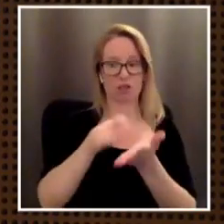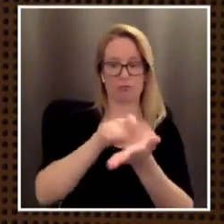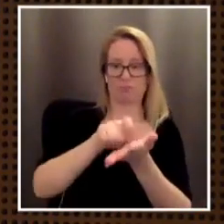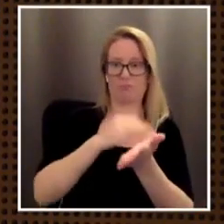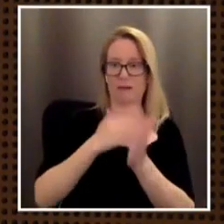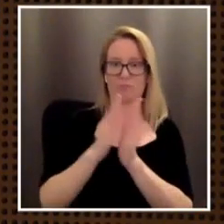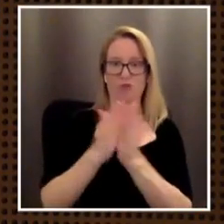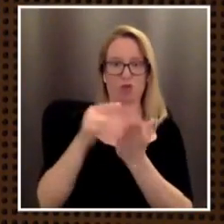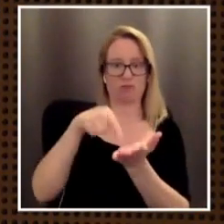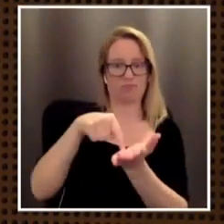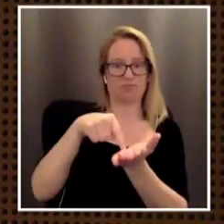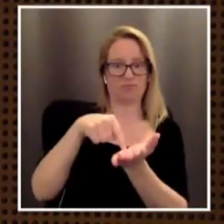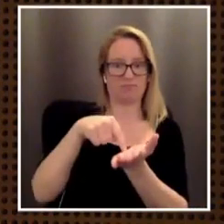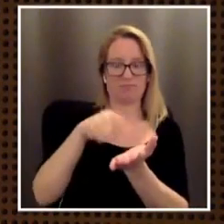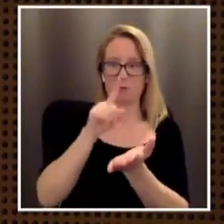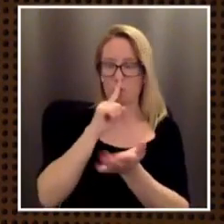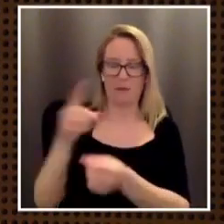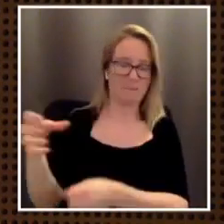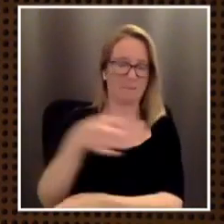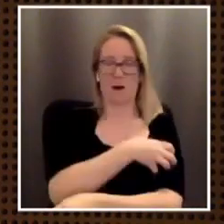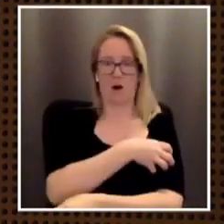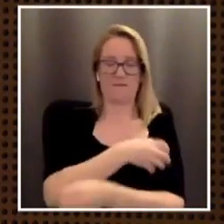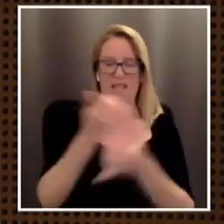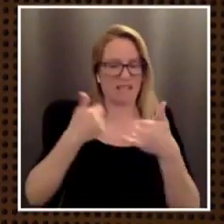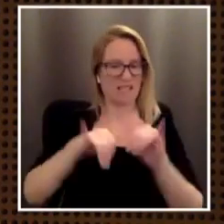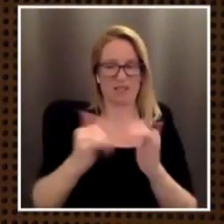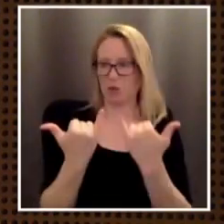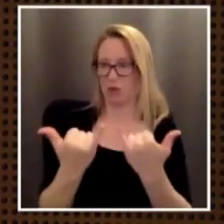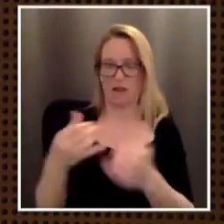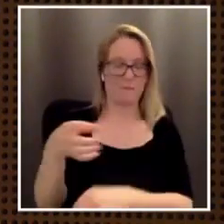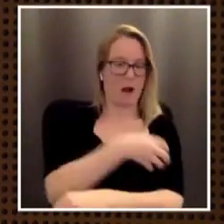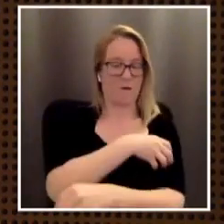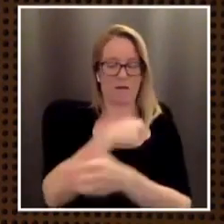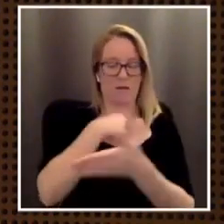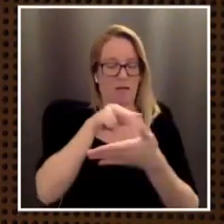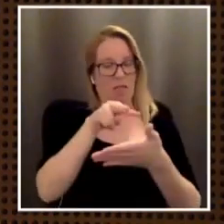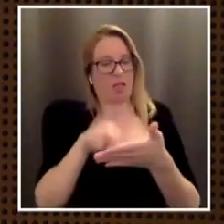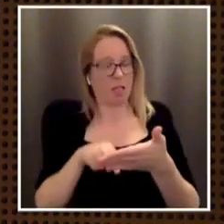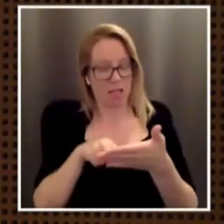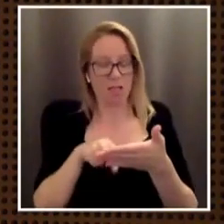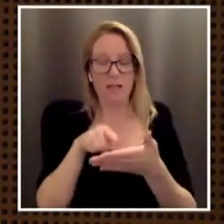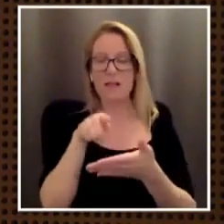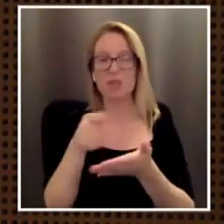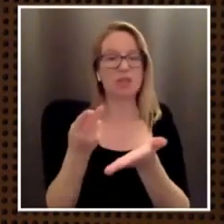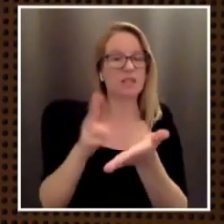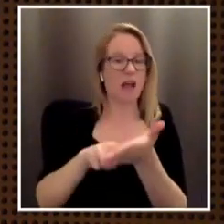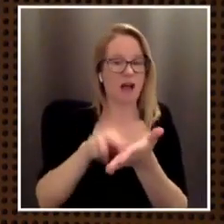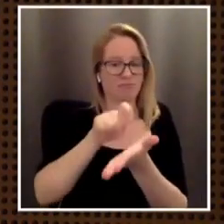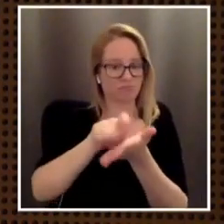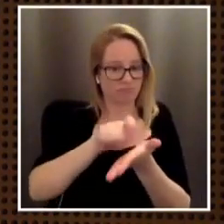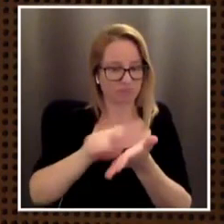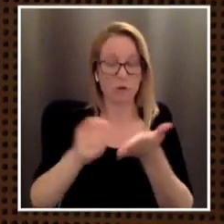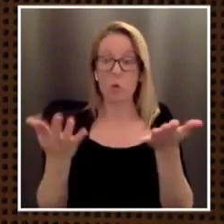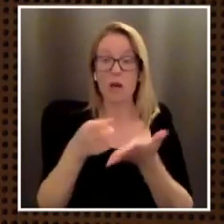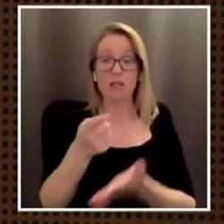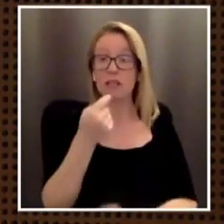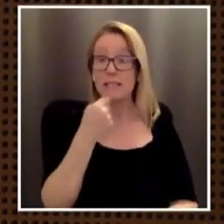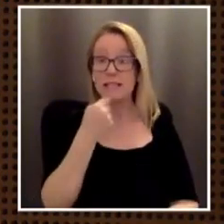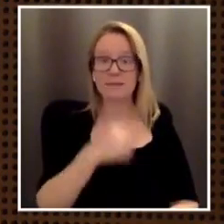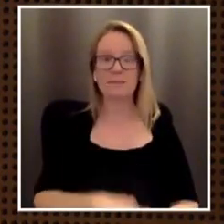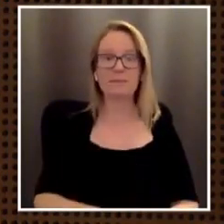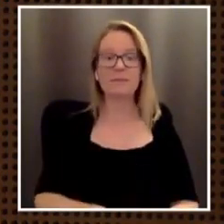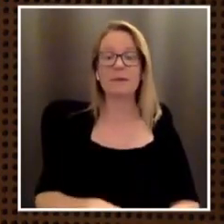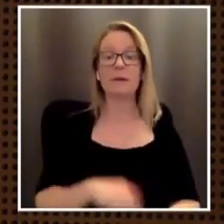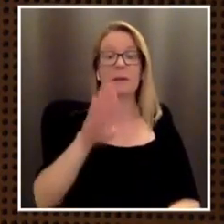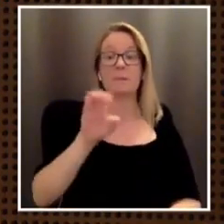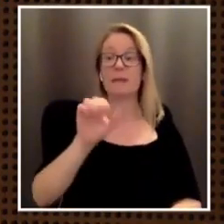which something that is very powerful to me even to this day. She signed it, inscribed it, to be an